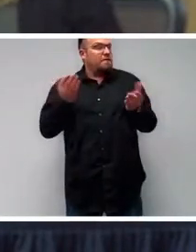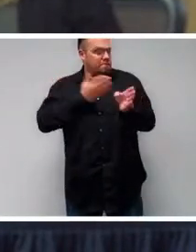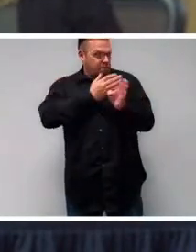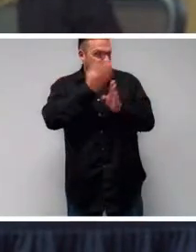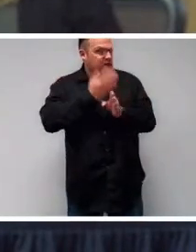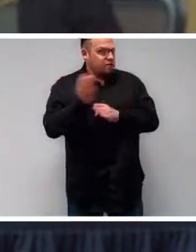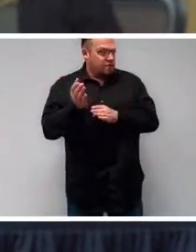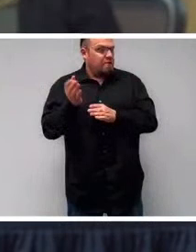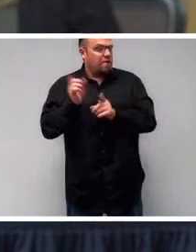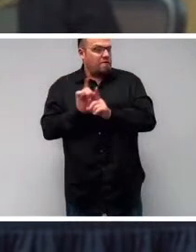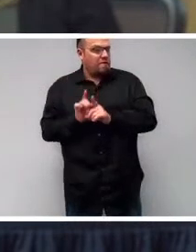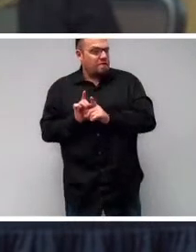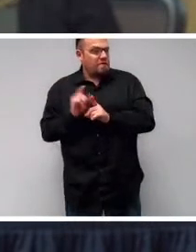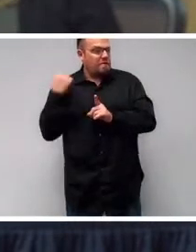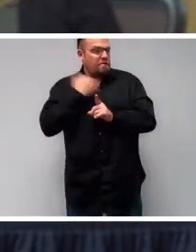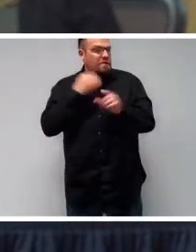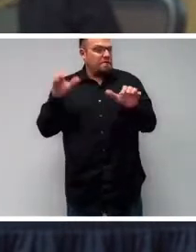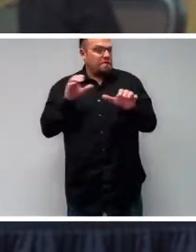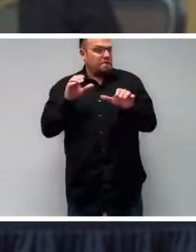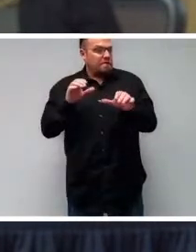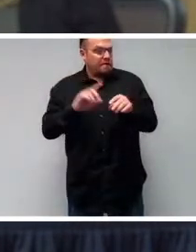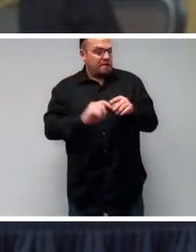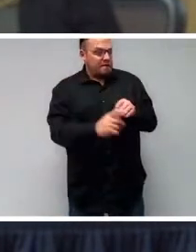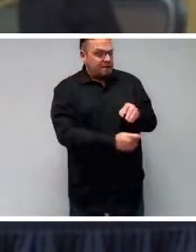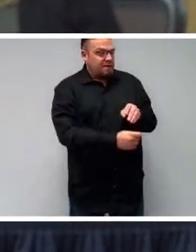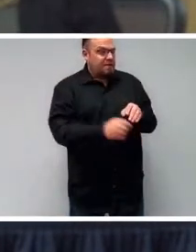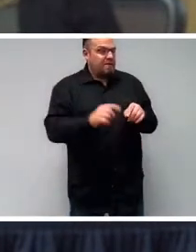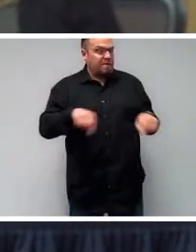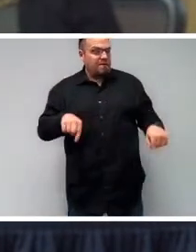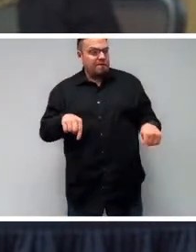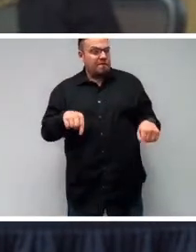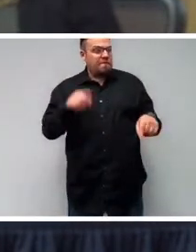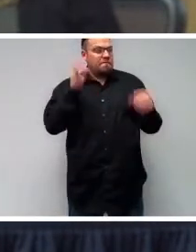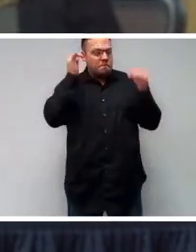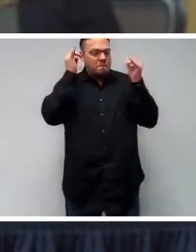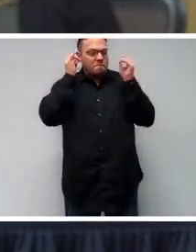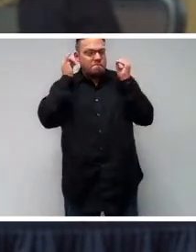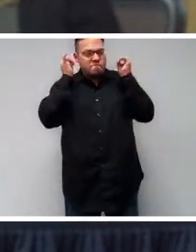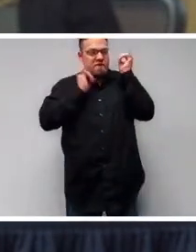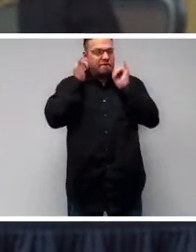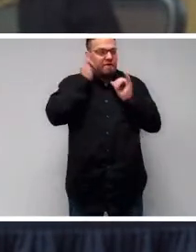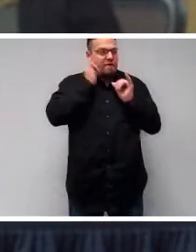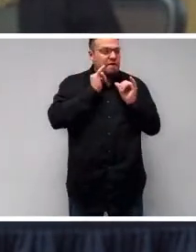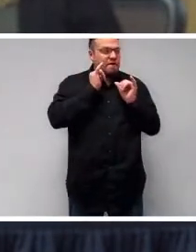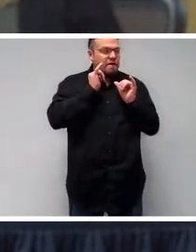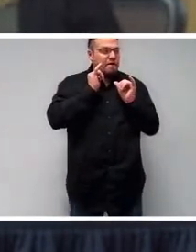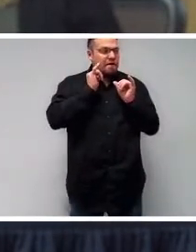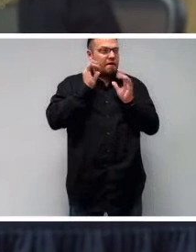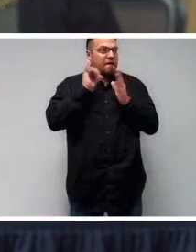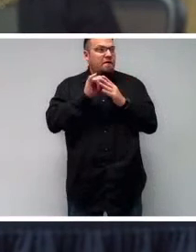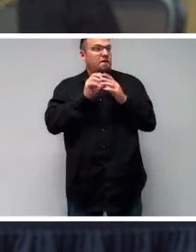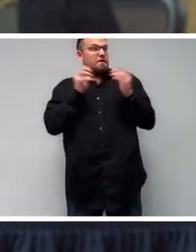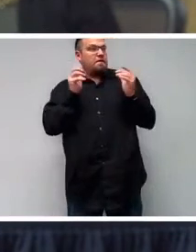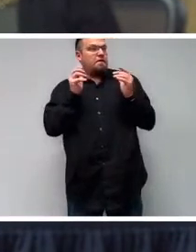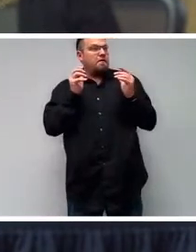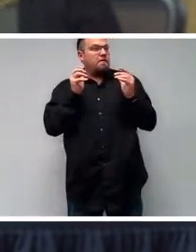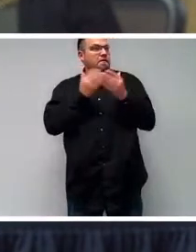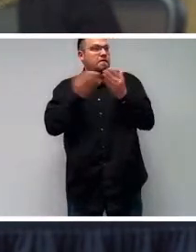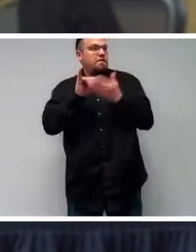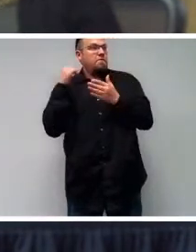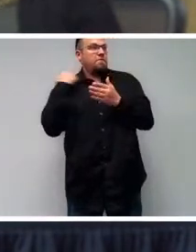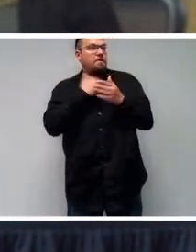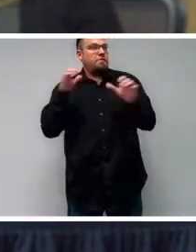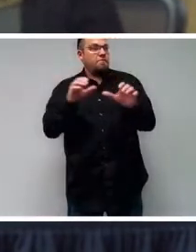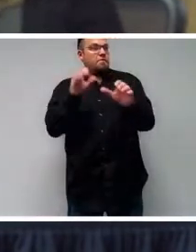do pedicures, manicures, hairstyling, barbering. You know, it's a lot of things that we do and that we